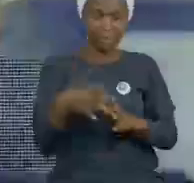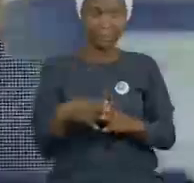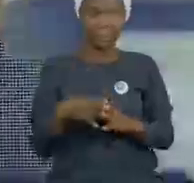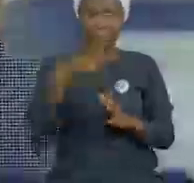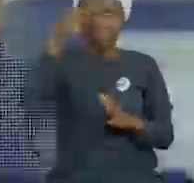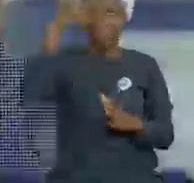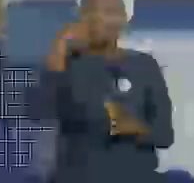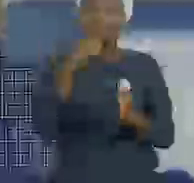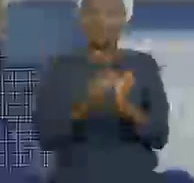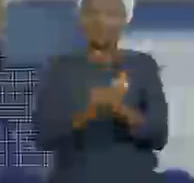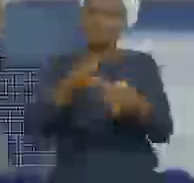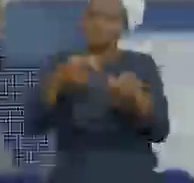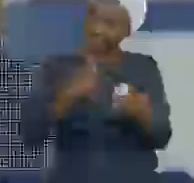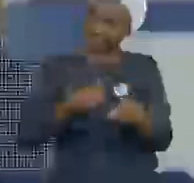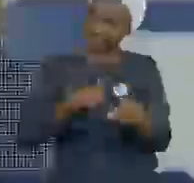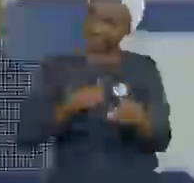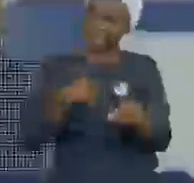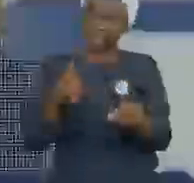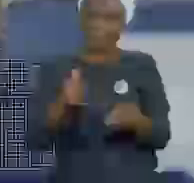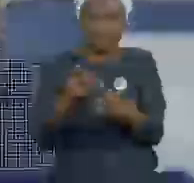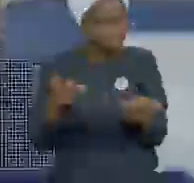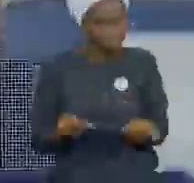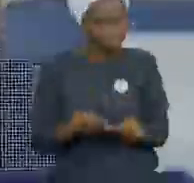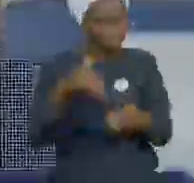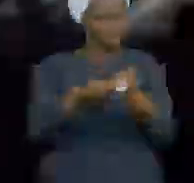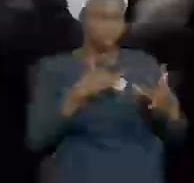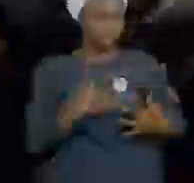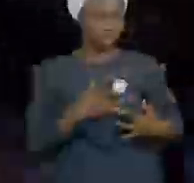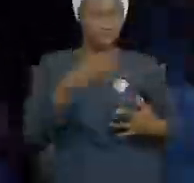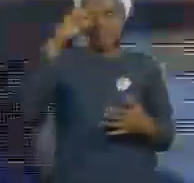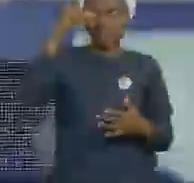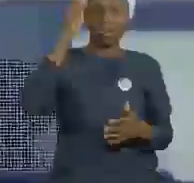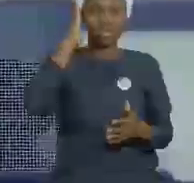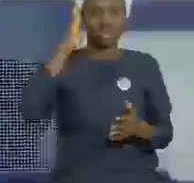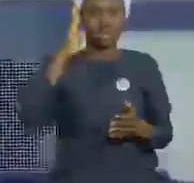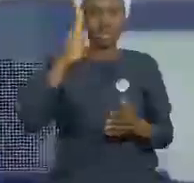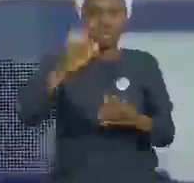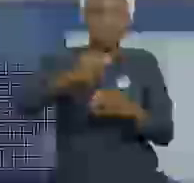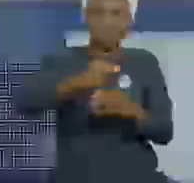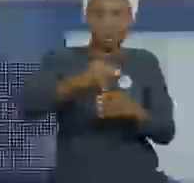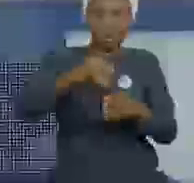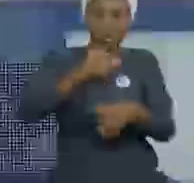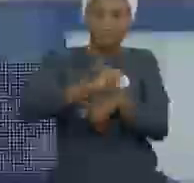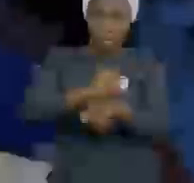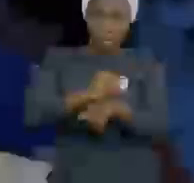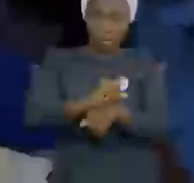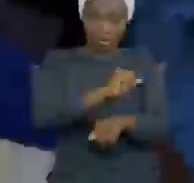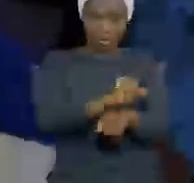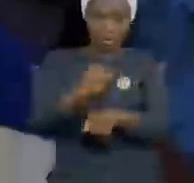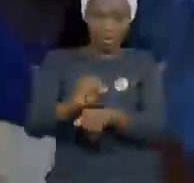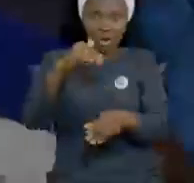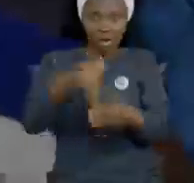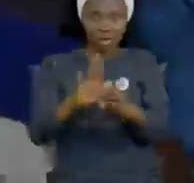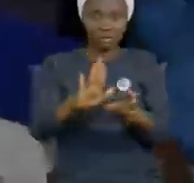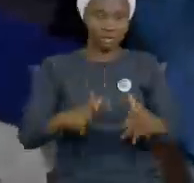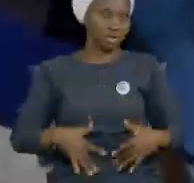me a chance. It will operate your life. He didn't say amen. It